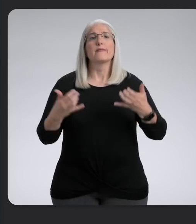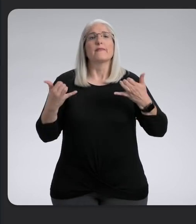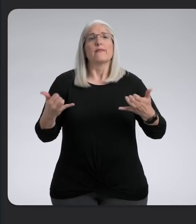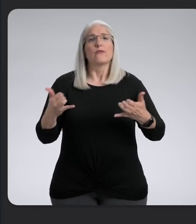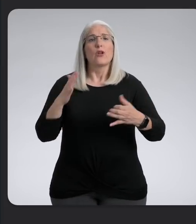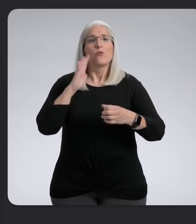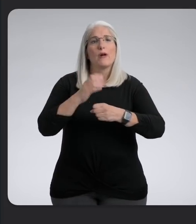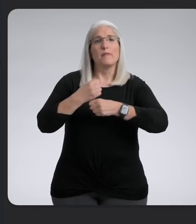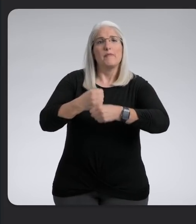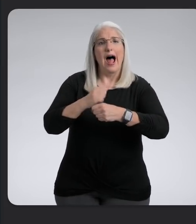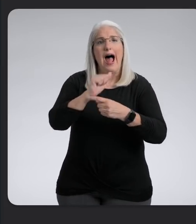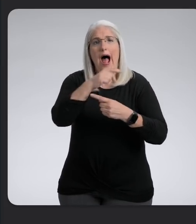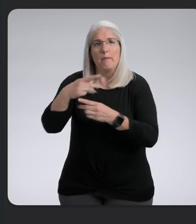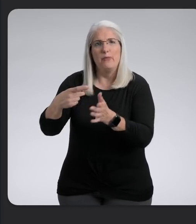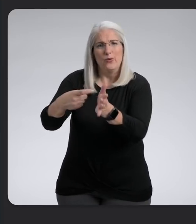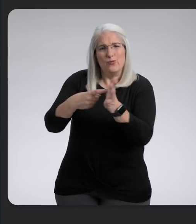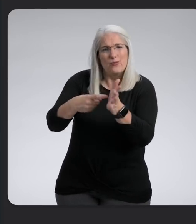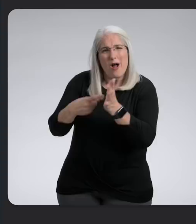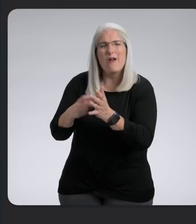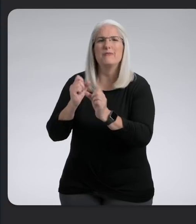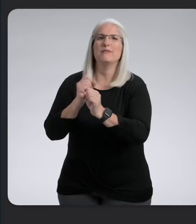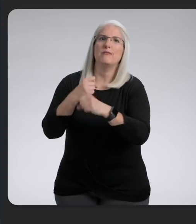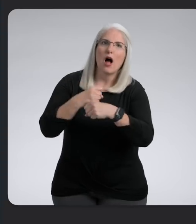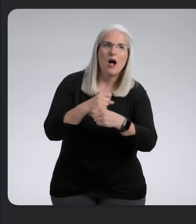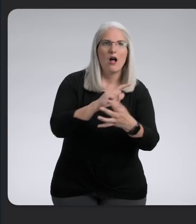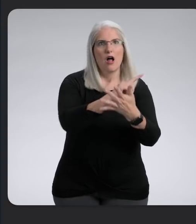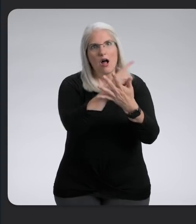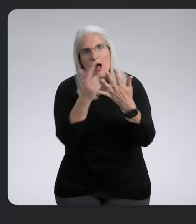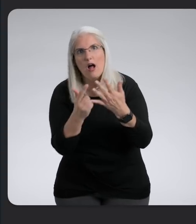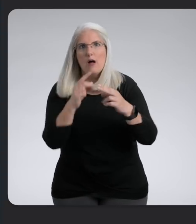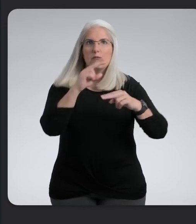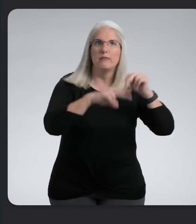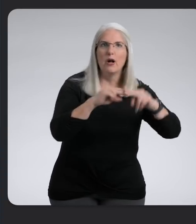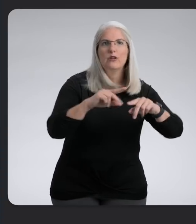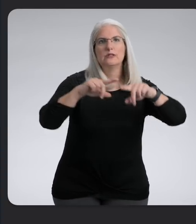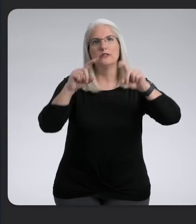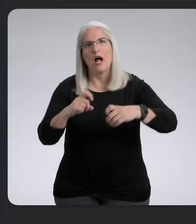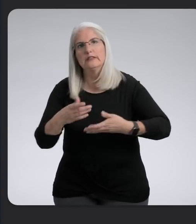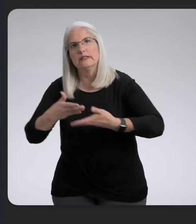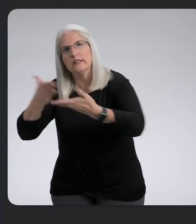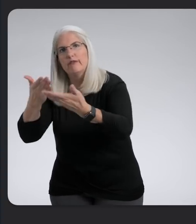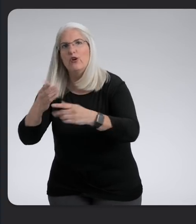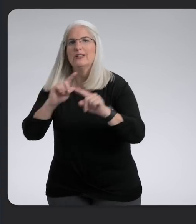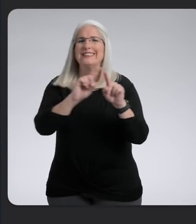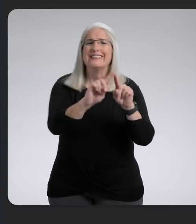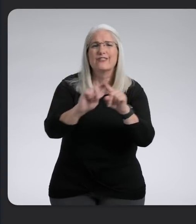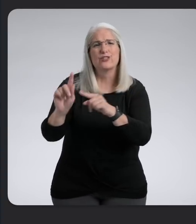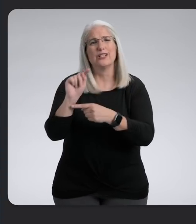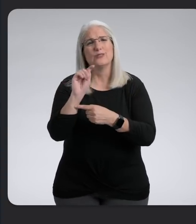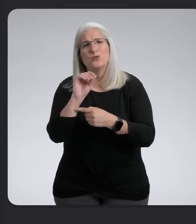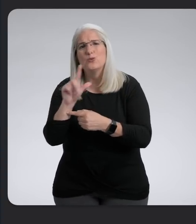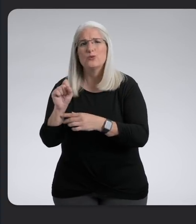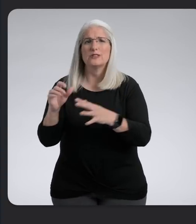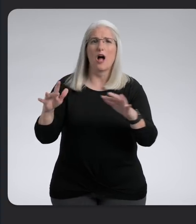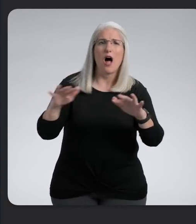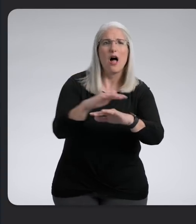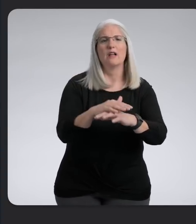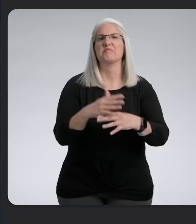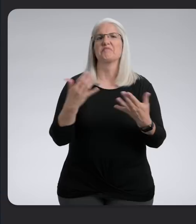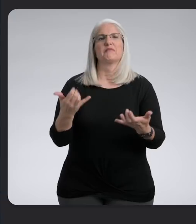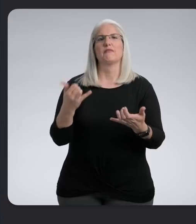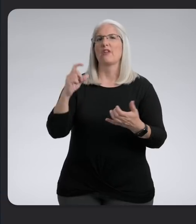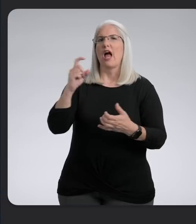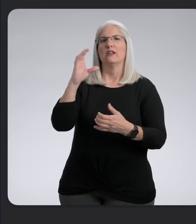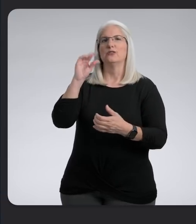multiple steps: building, testing, and delivery, and a number of different tools. Xcode Cloud simplifies the workflow